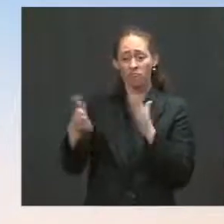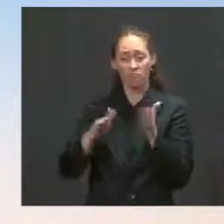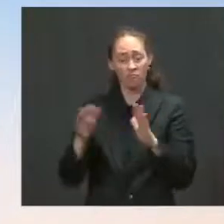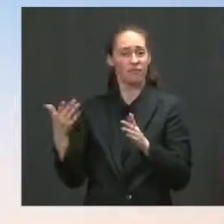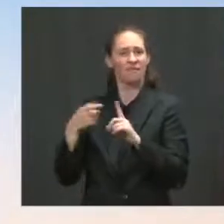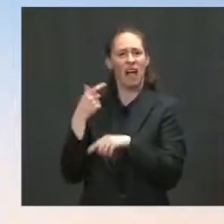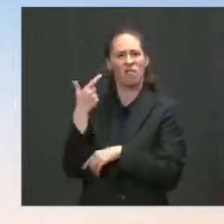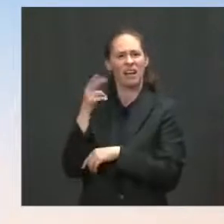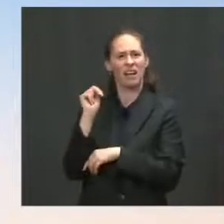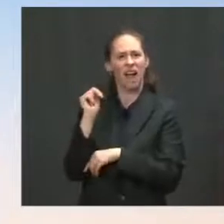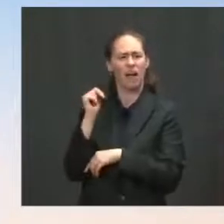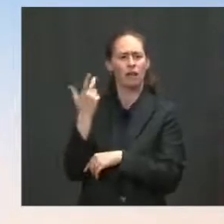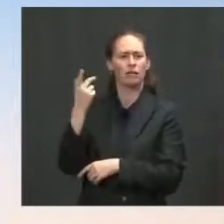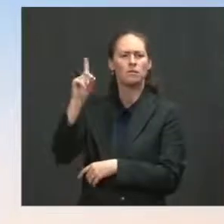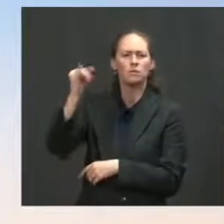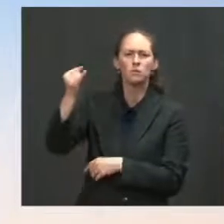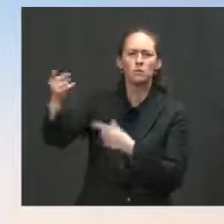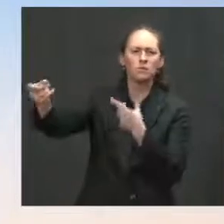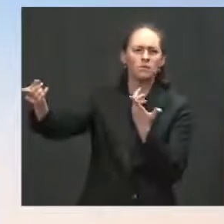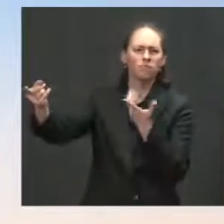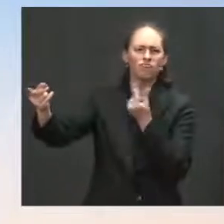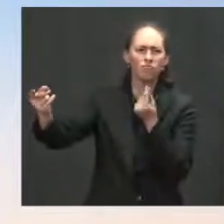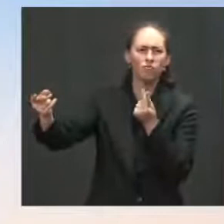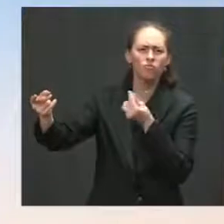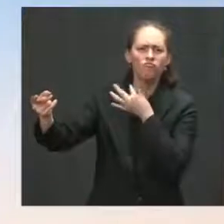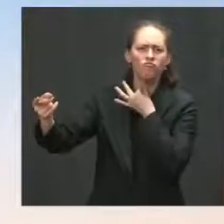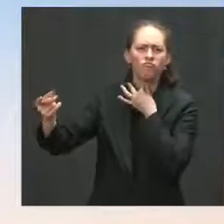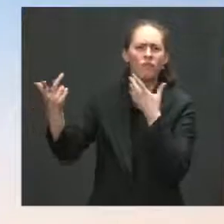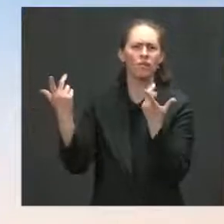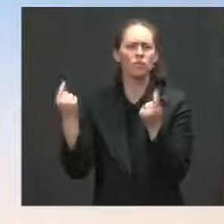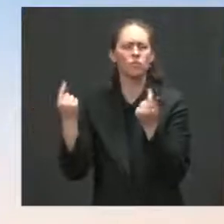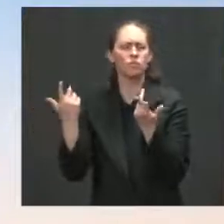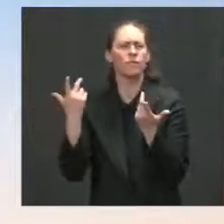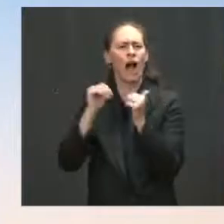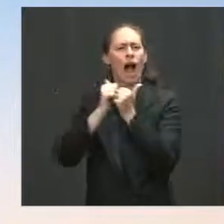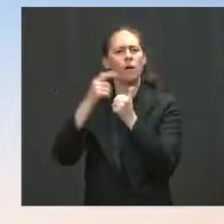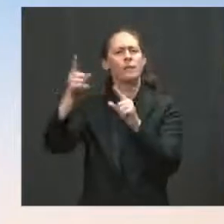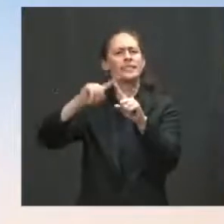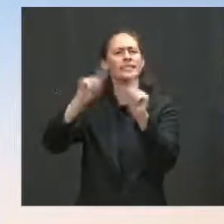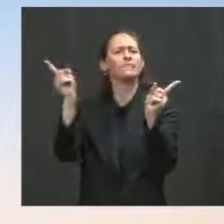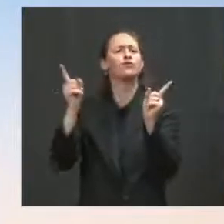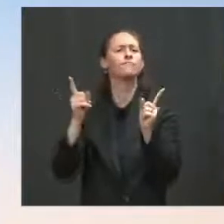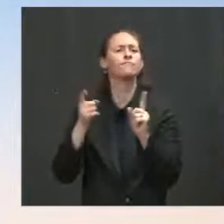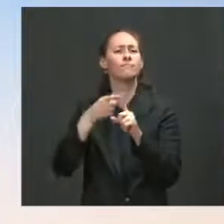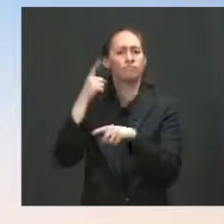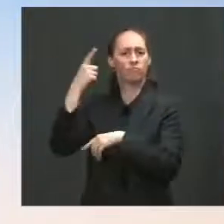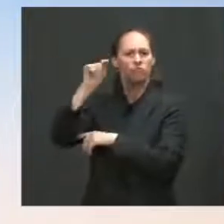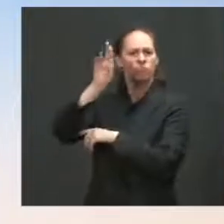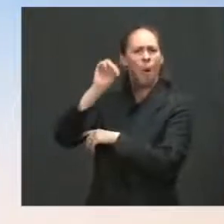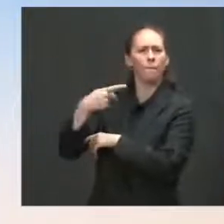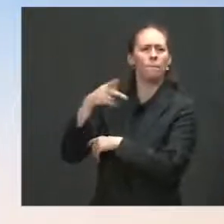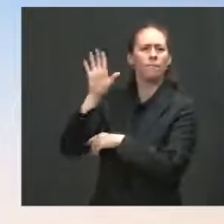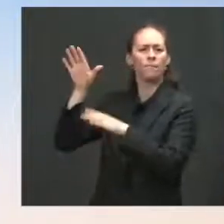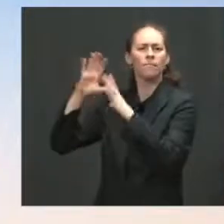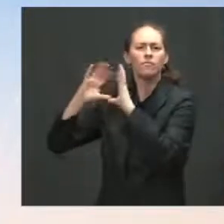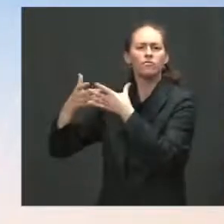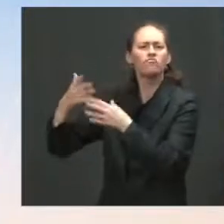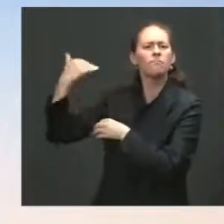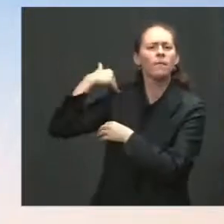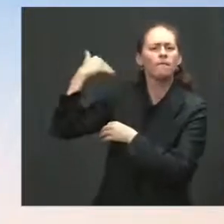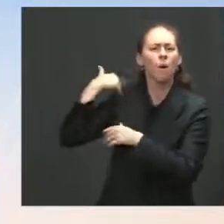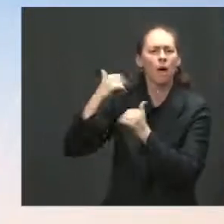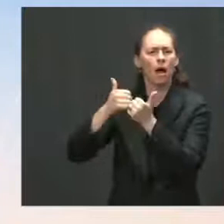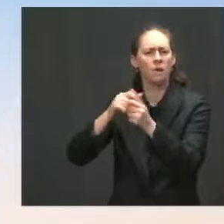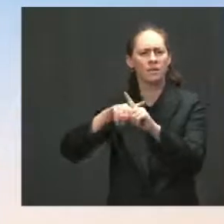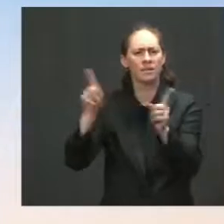efforts differ from the ones that were going on in the Trump administration when there was a lot of ballyhooed effort about going into cities